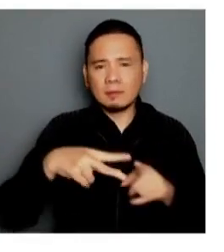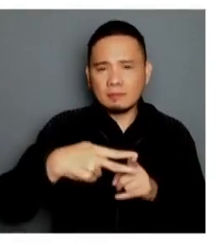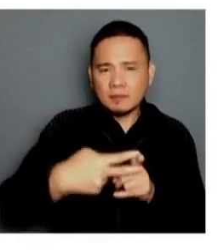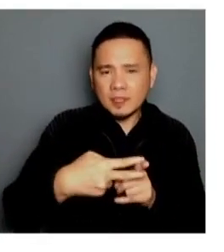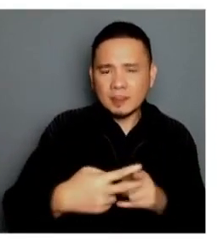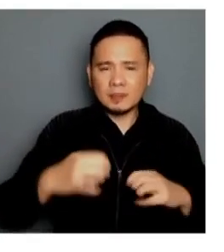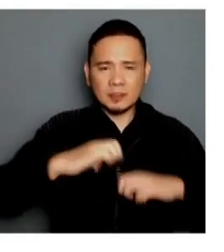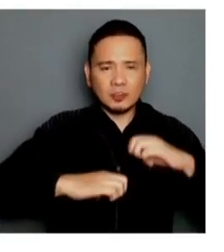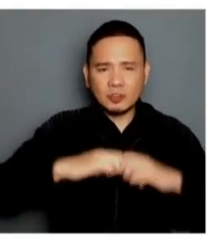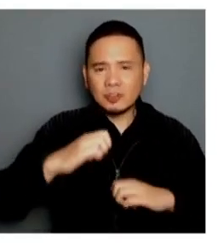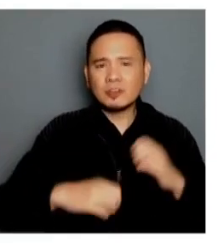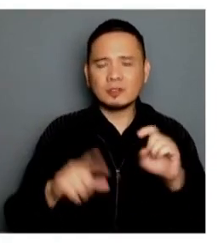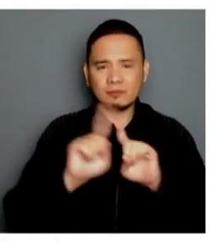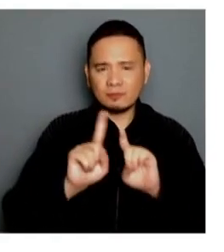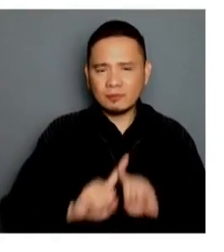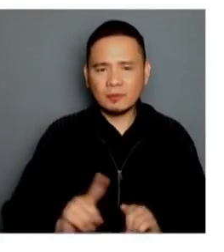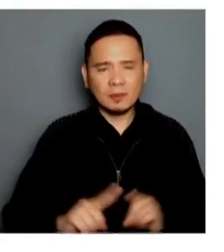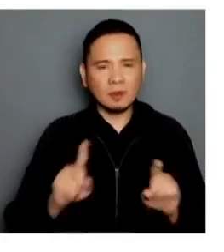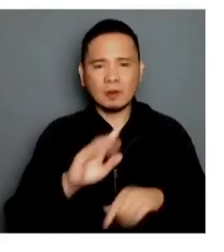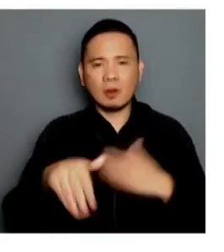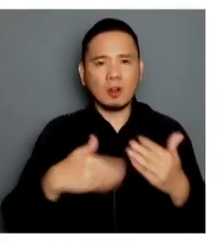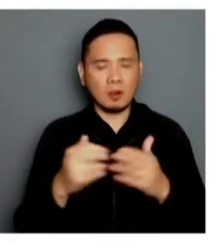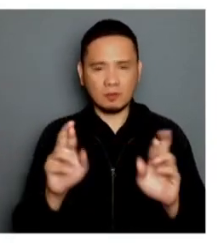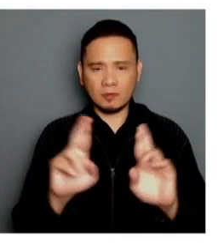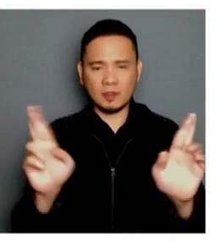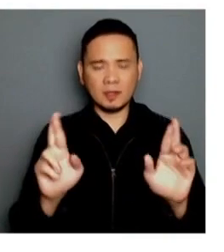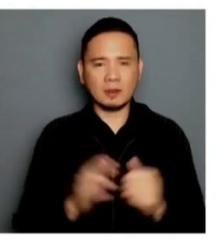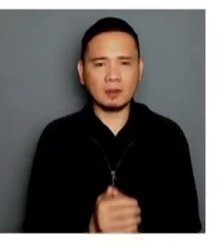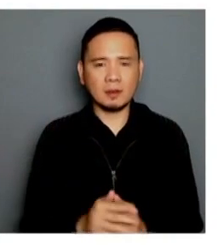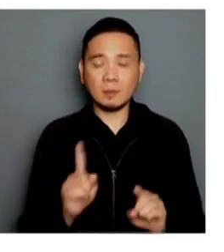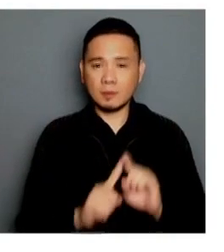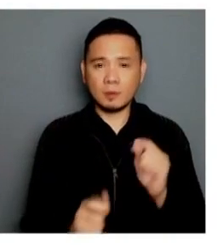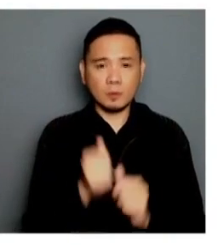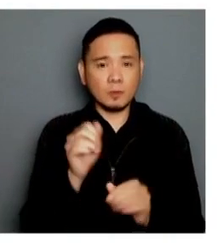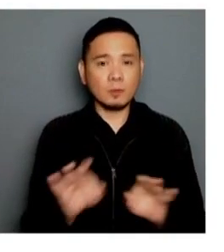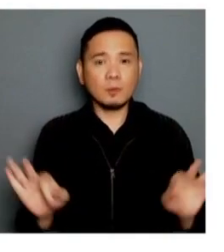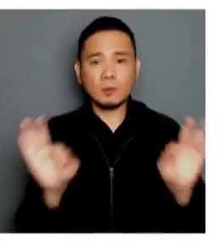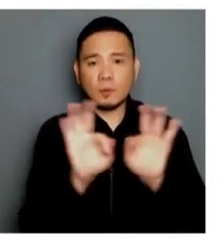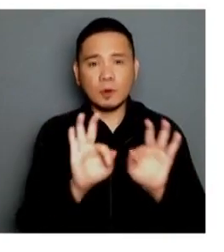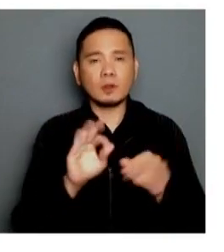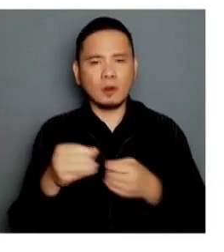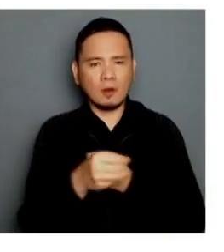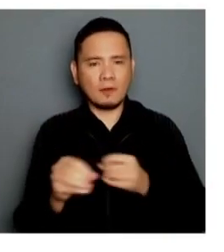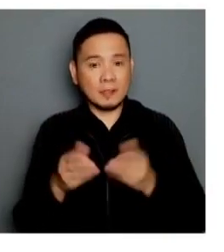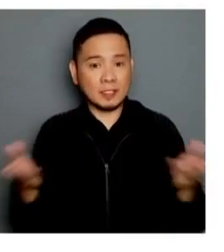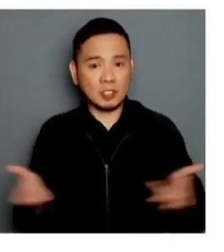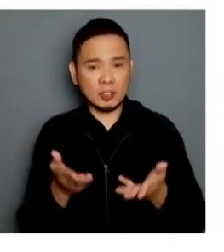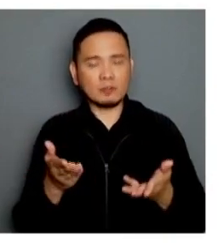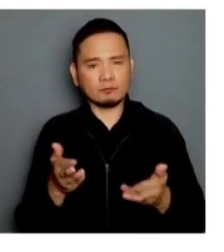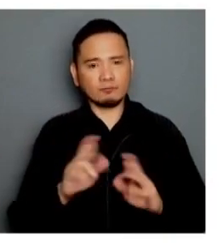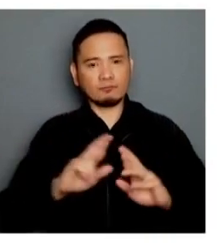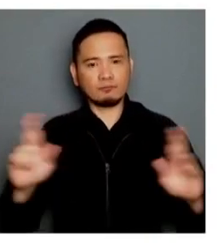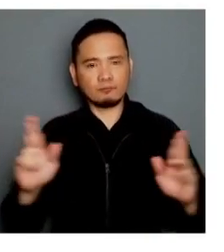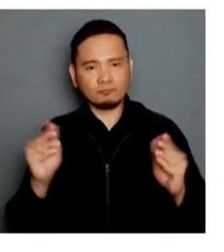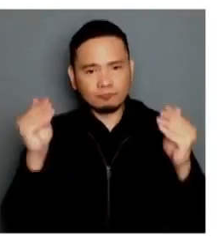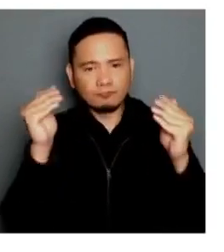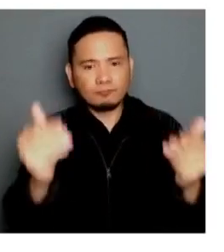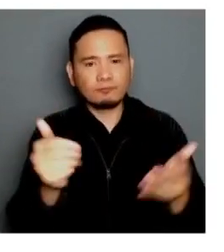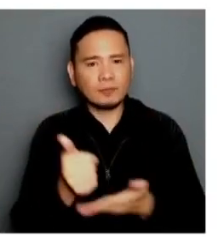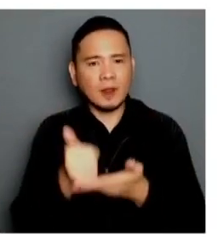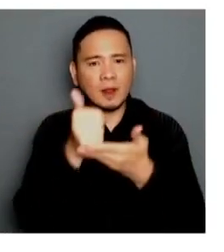ground. But more importantly, I think, is that our people office are already helping with regards to customer service